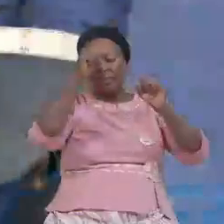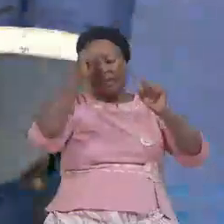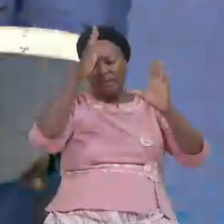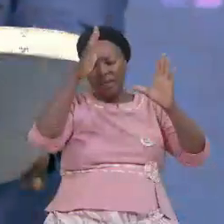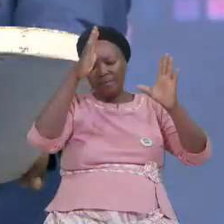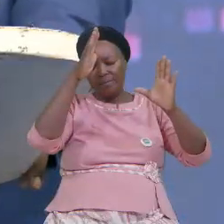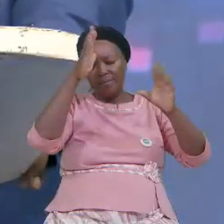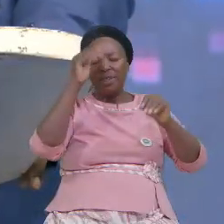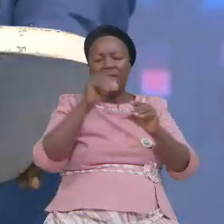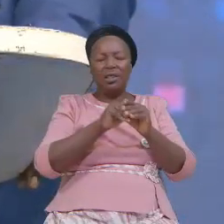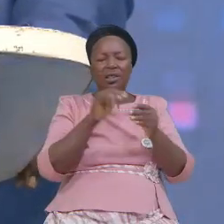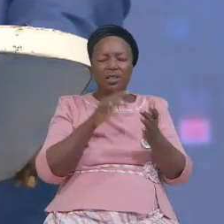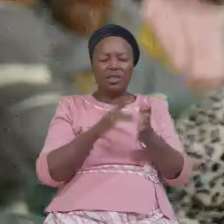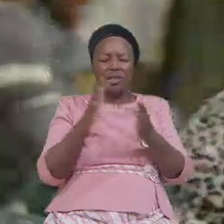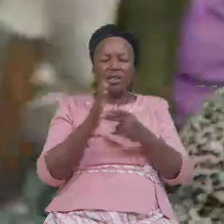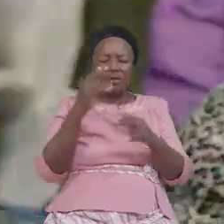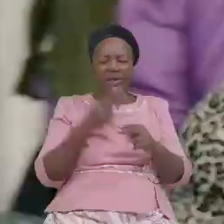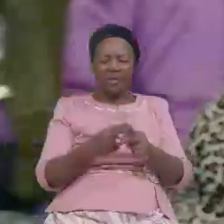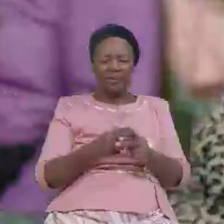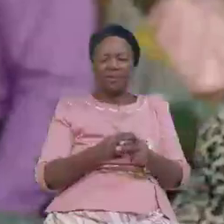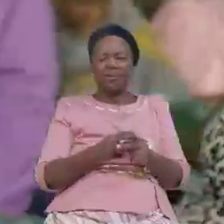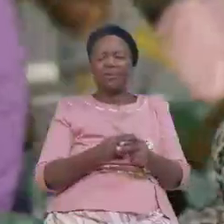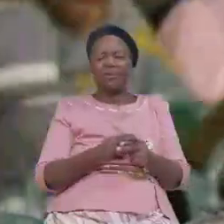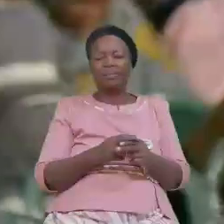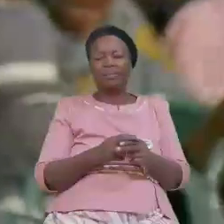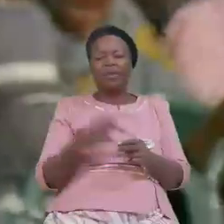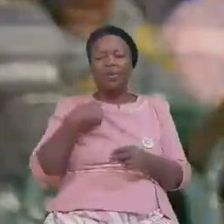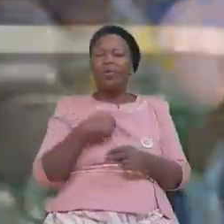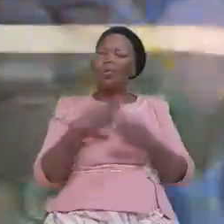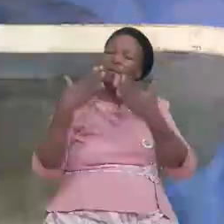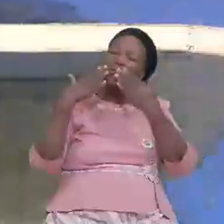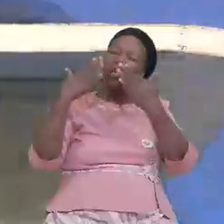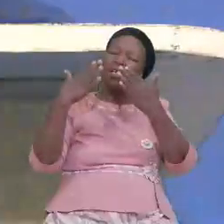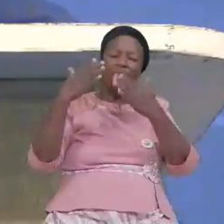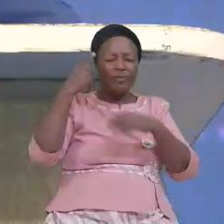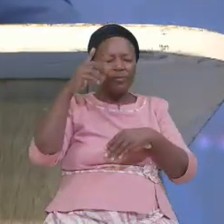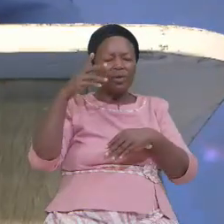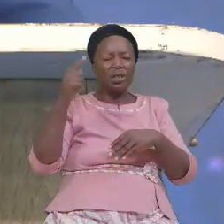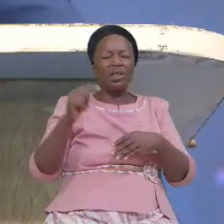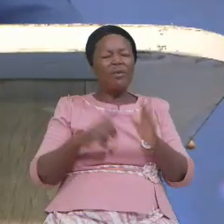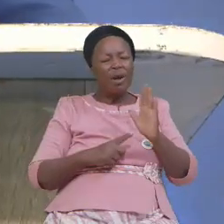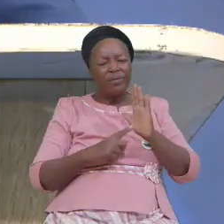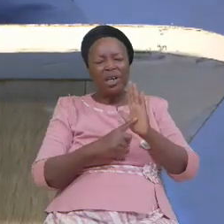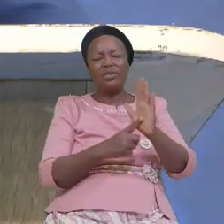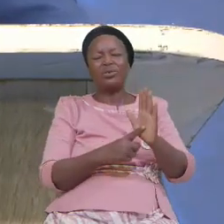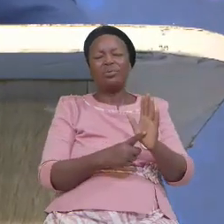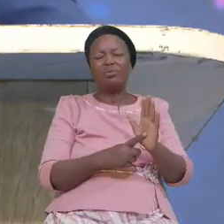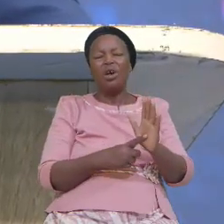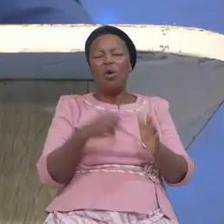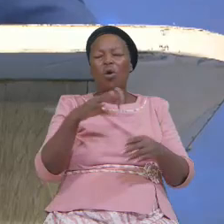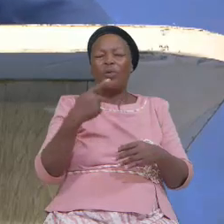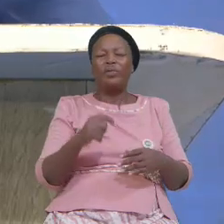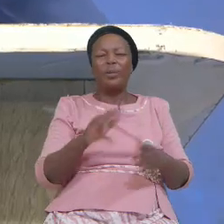in Jesus' name, we thank you for the revelation of the